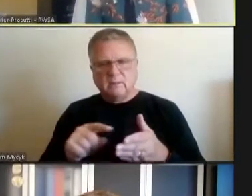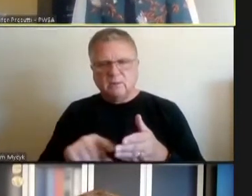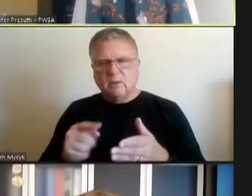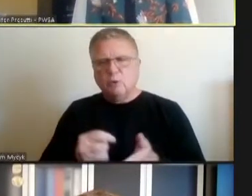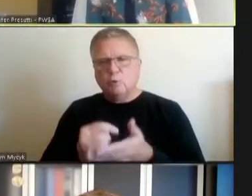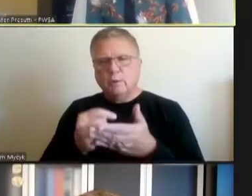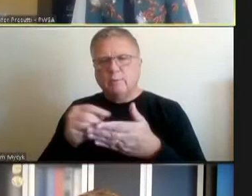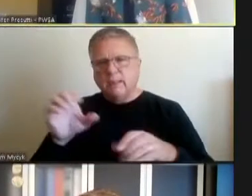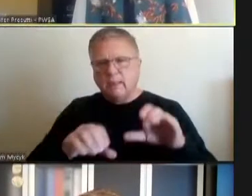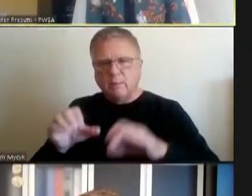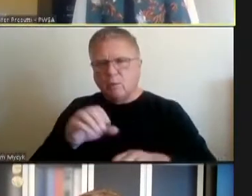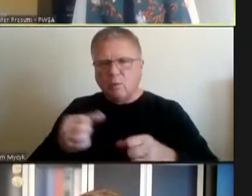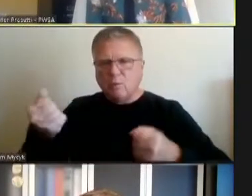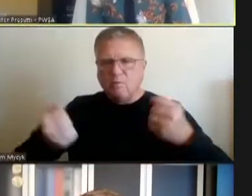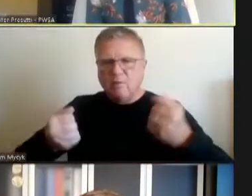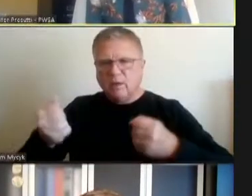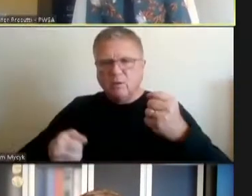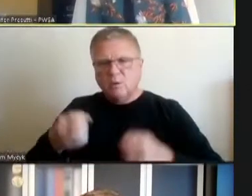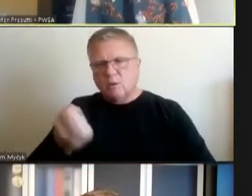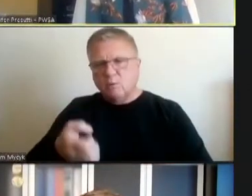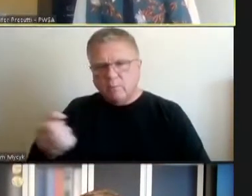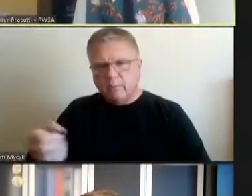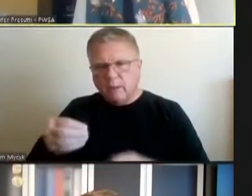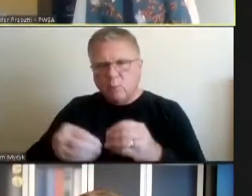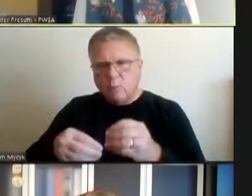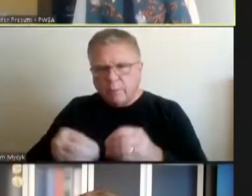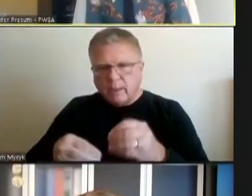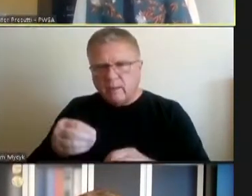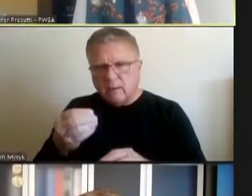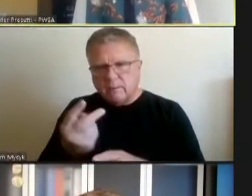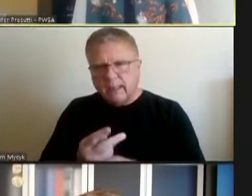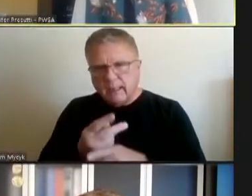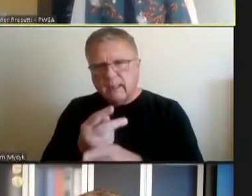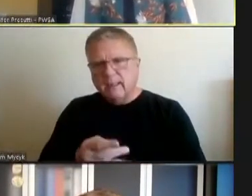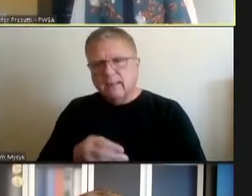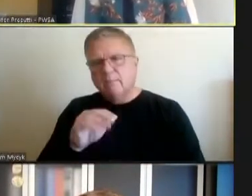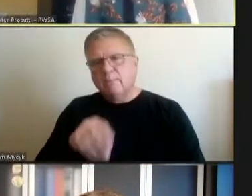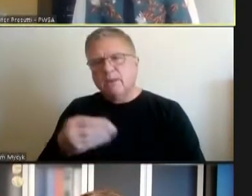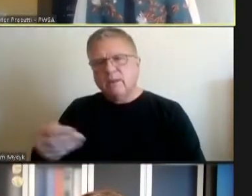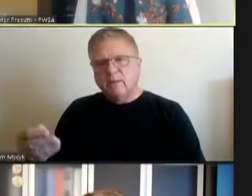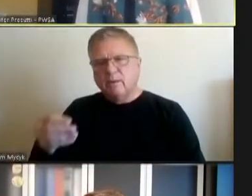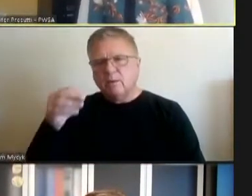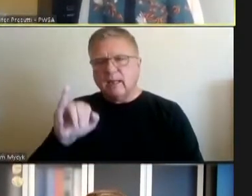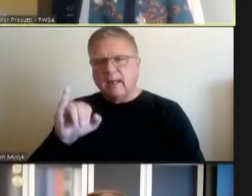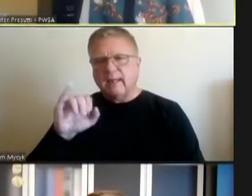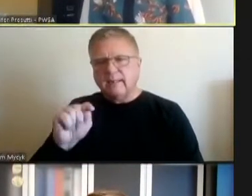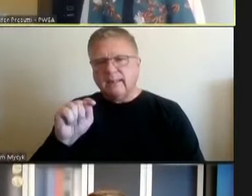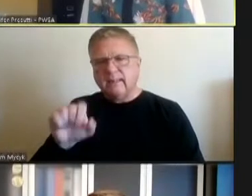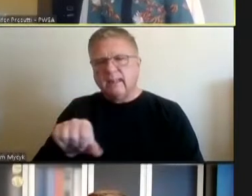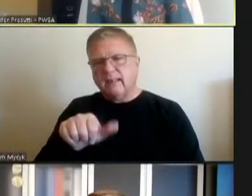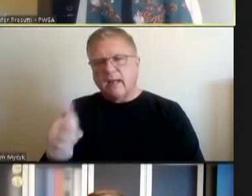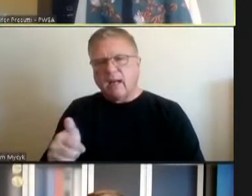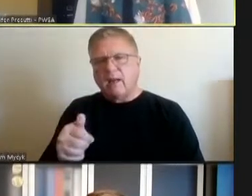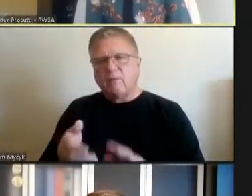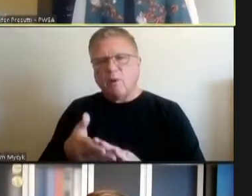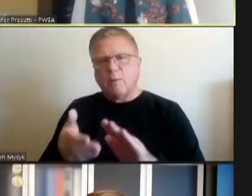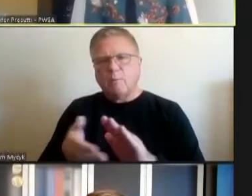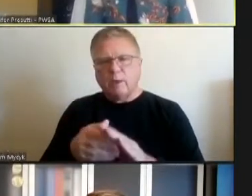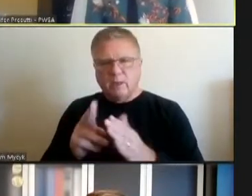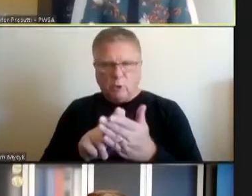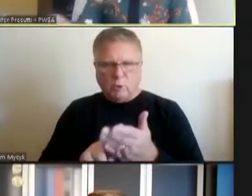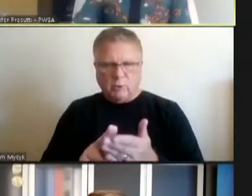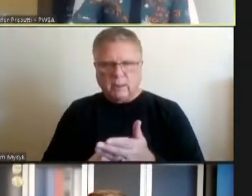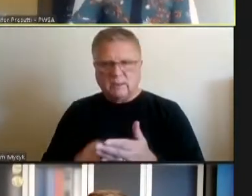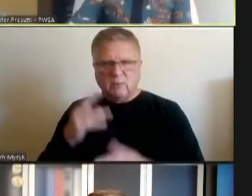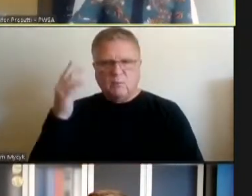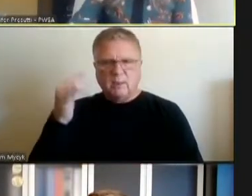their vehicles and equipment, repairs and maintenance, materials, IT, and other operating contracts to keep our system